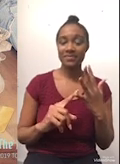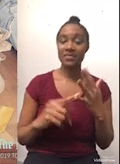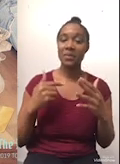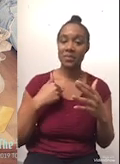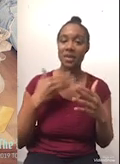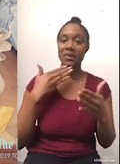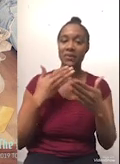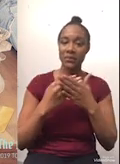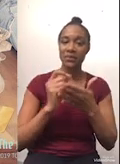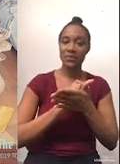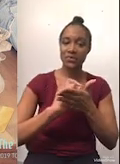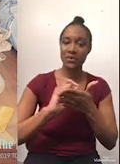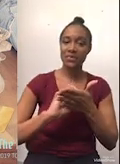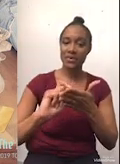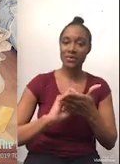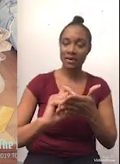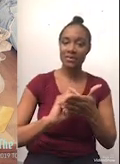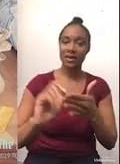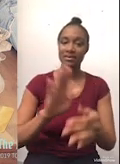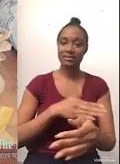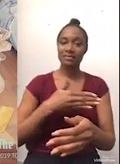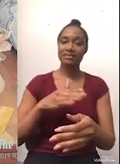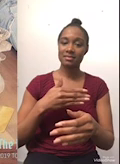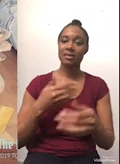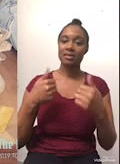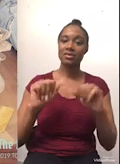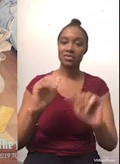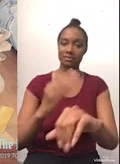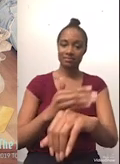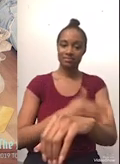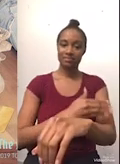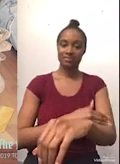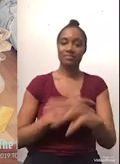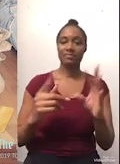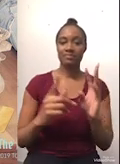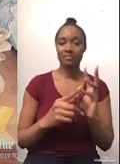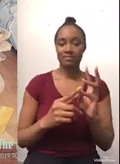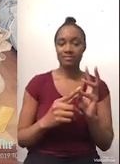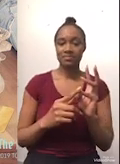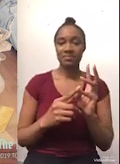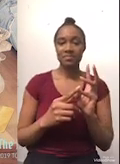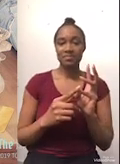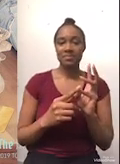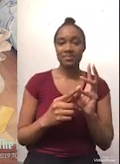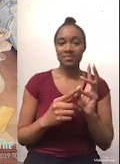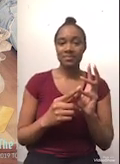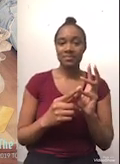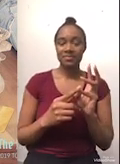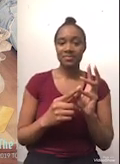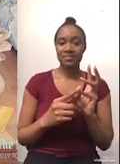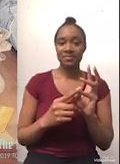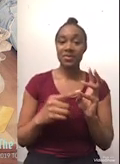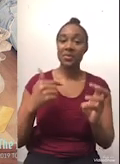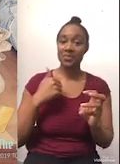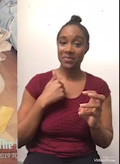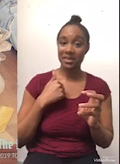songs, so I am currently working hard to make further progress. Sunyeol, my specialty is that I can